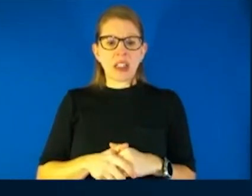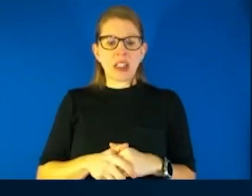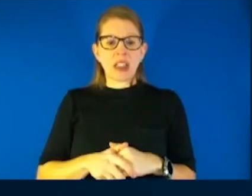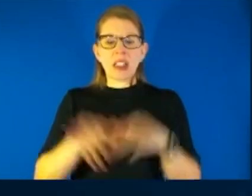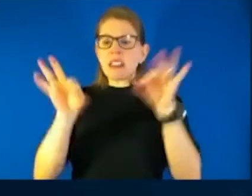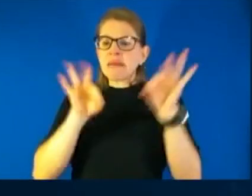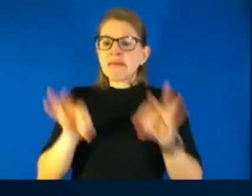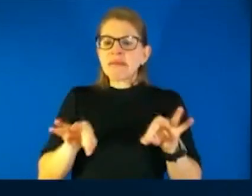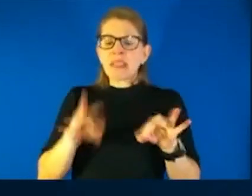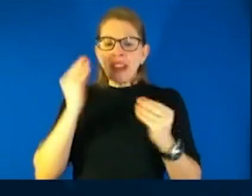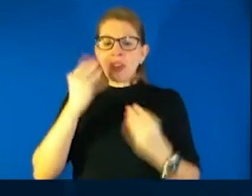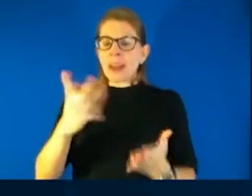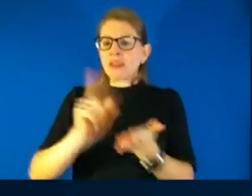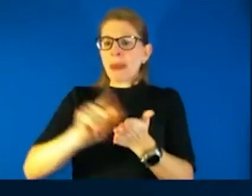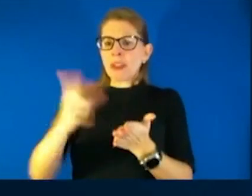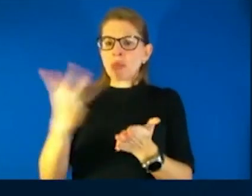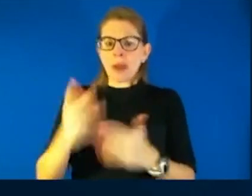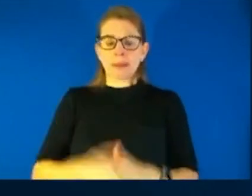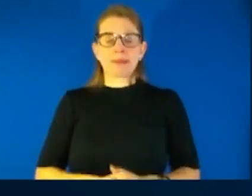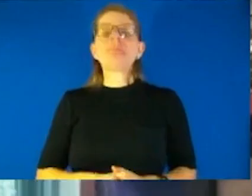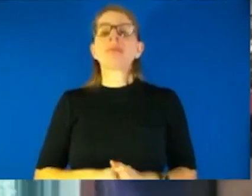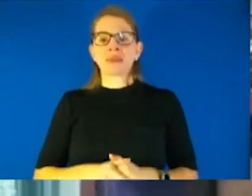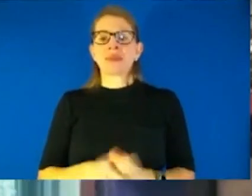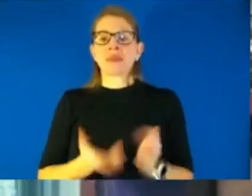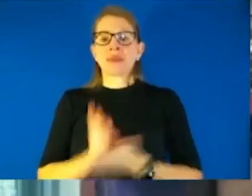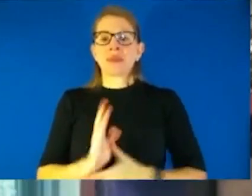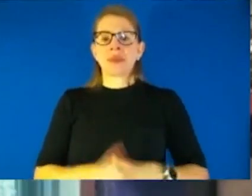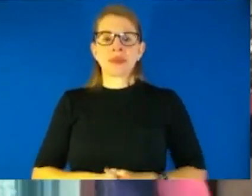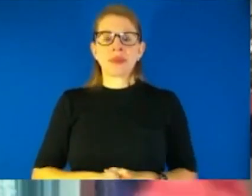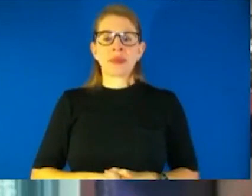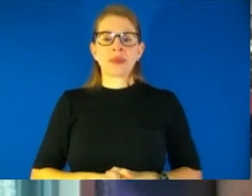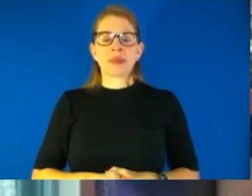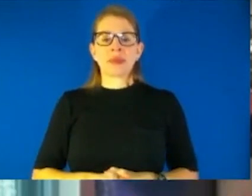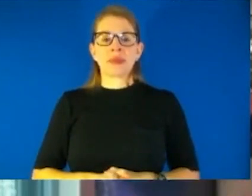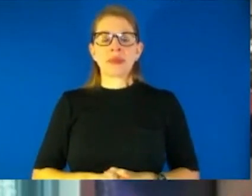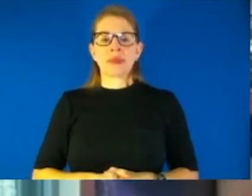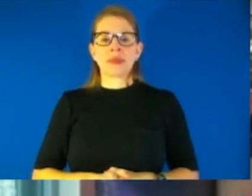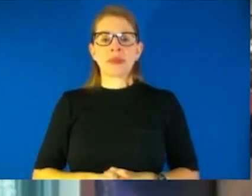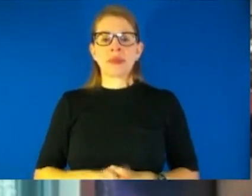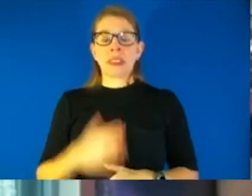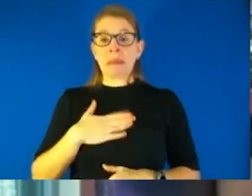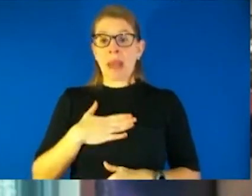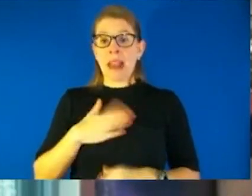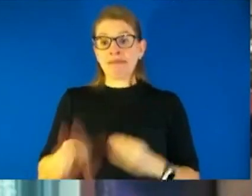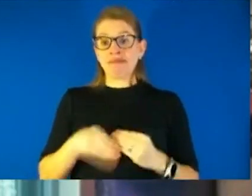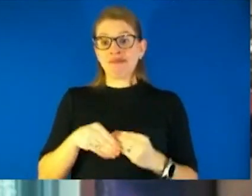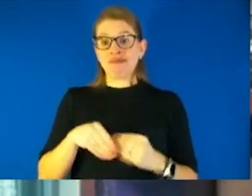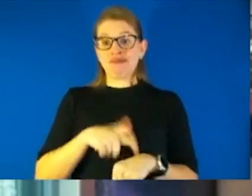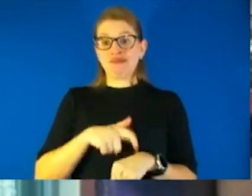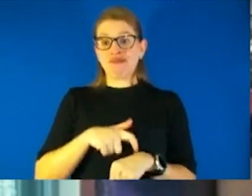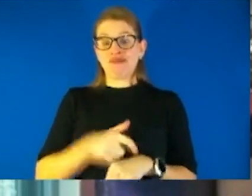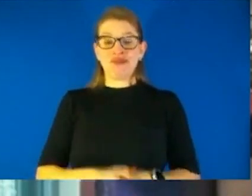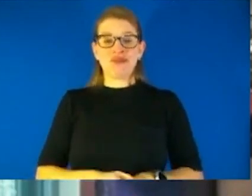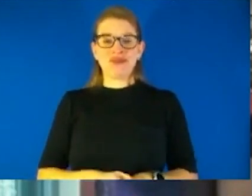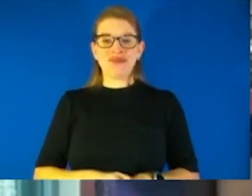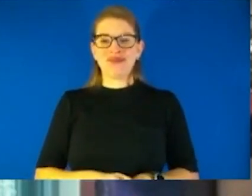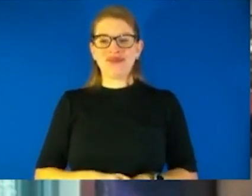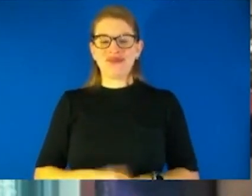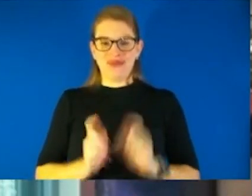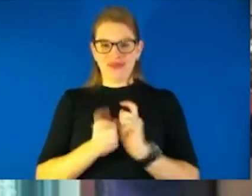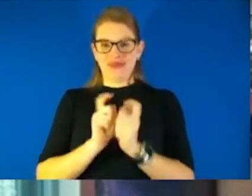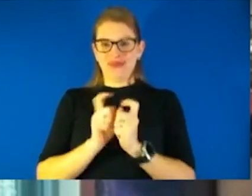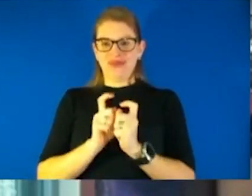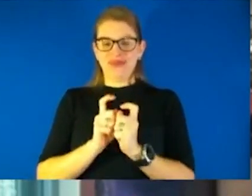information was published. All right. So yeah, in my spare time, Jessica, I'm editor of